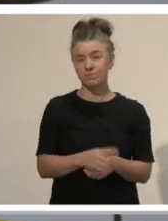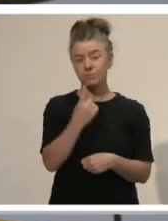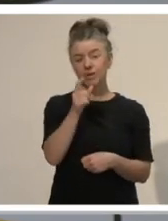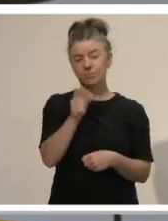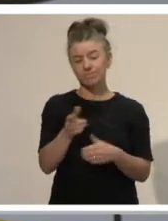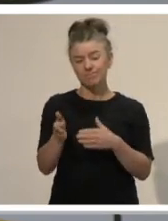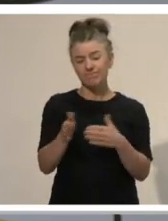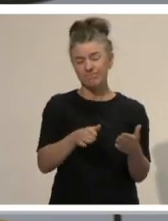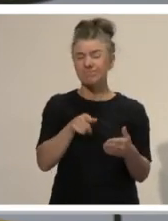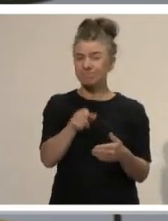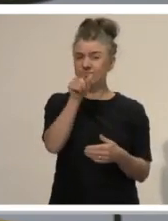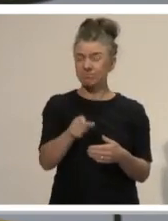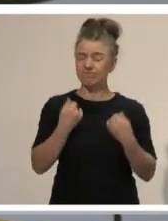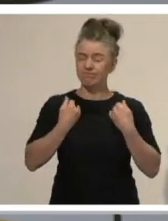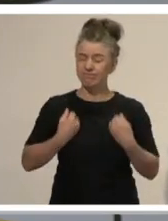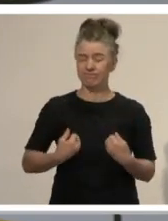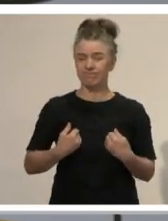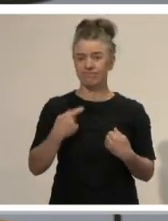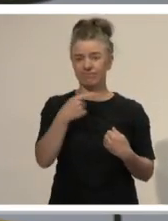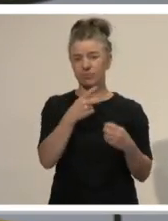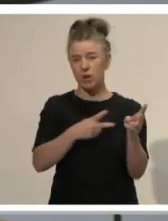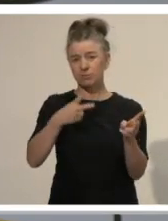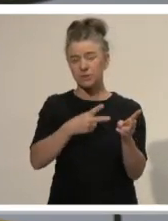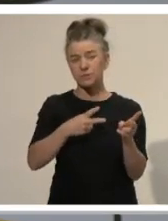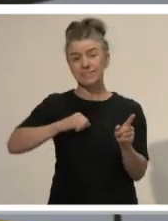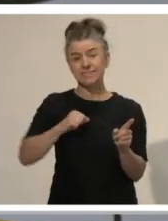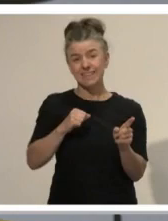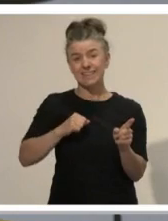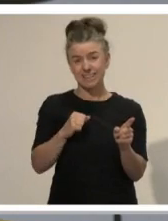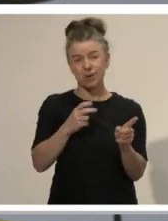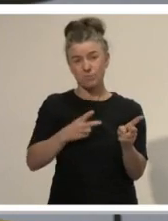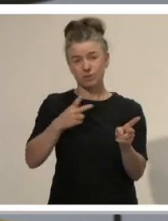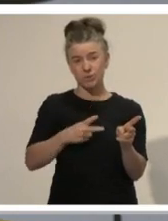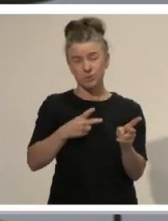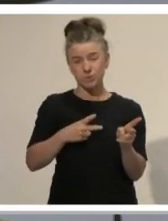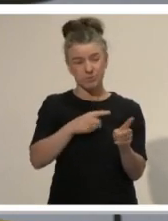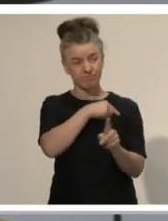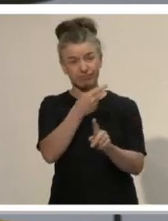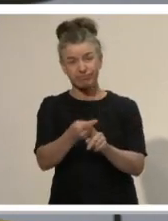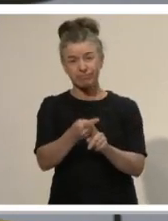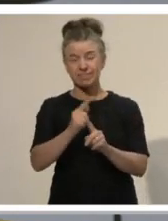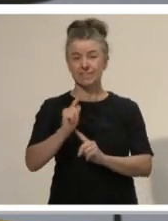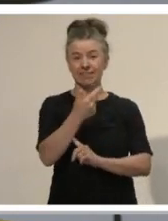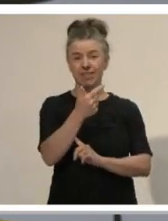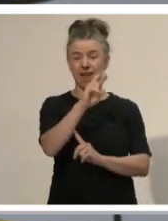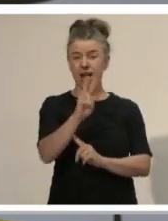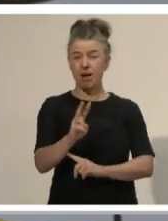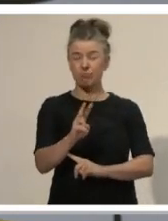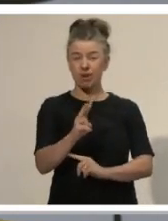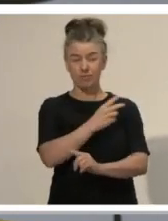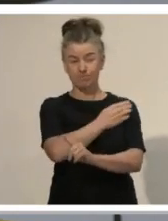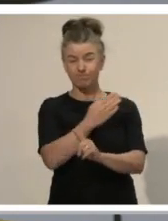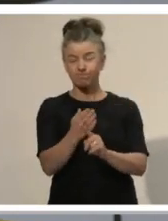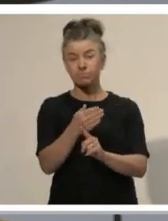who has been very unwell in intensive care in Dunedin Hospital with COVID-19 since 7th of April. She was